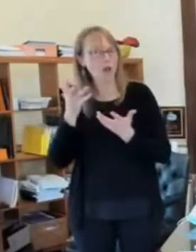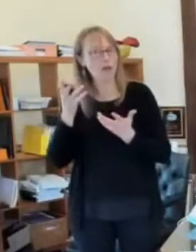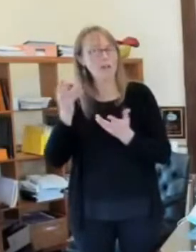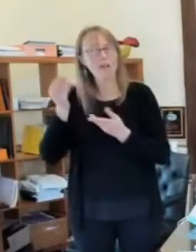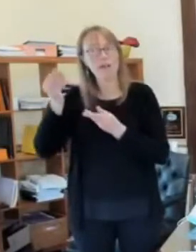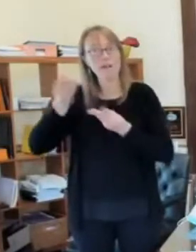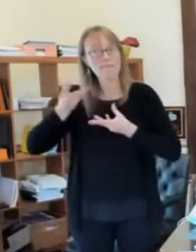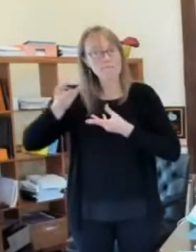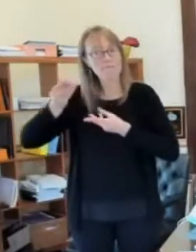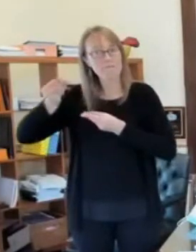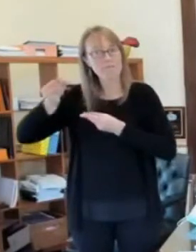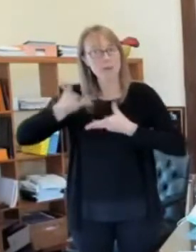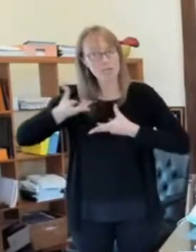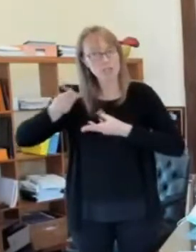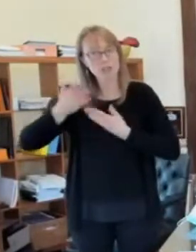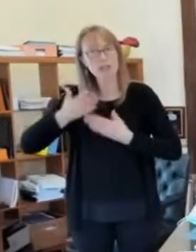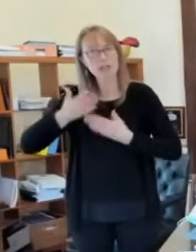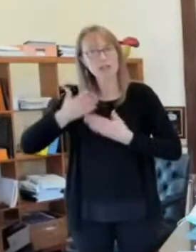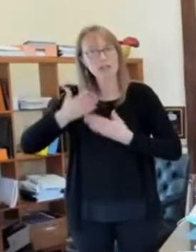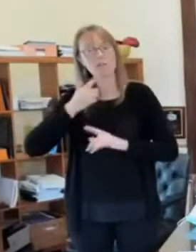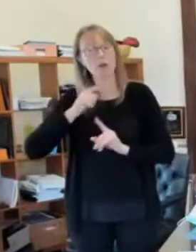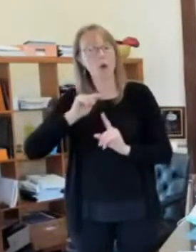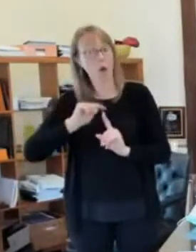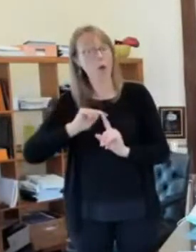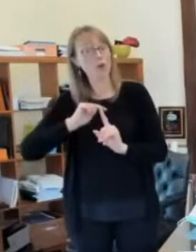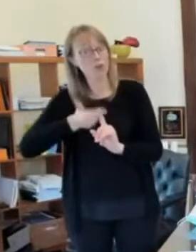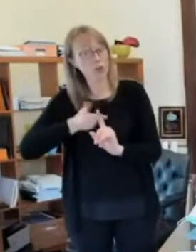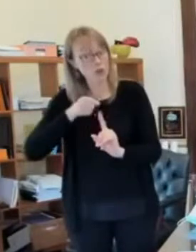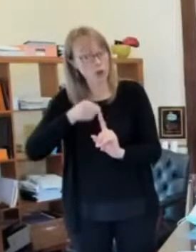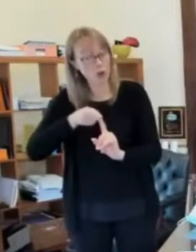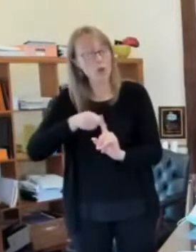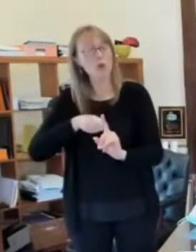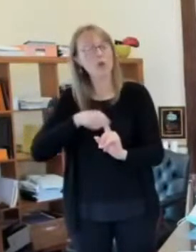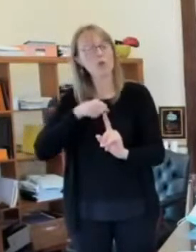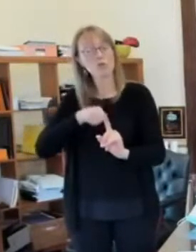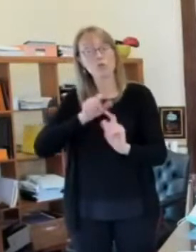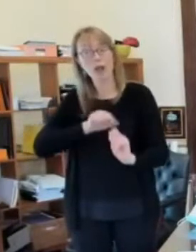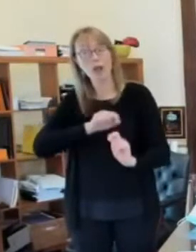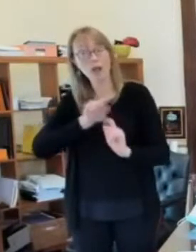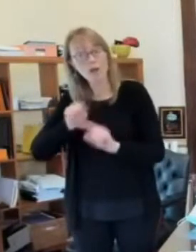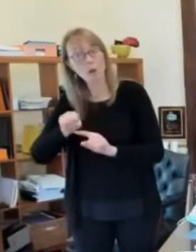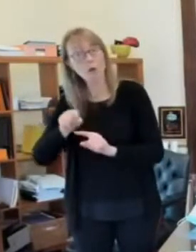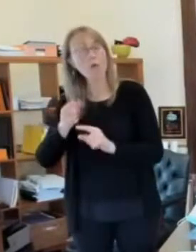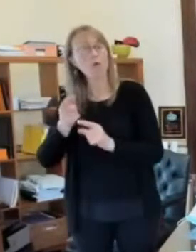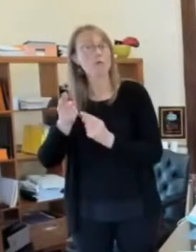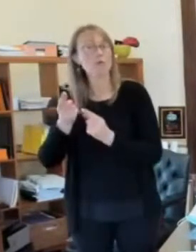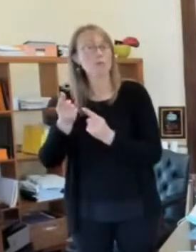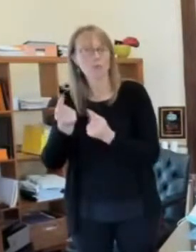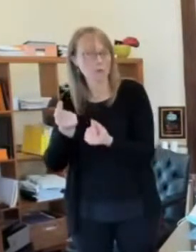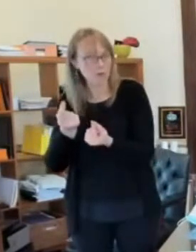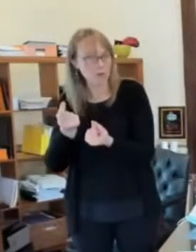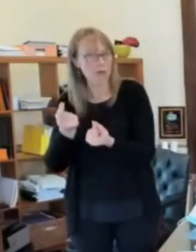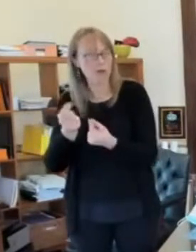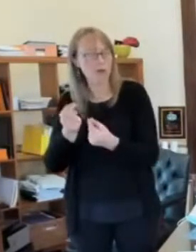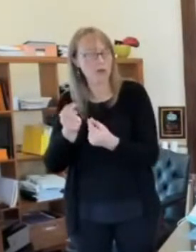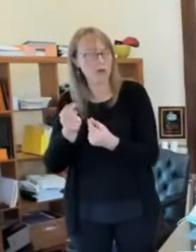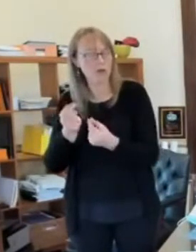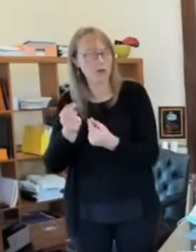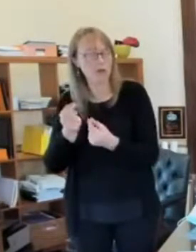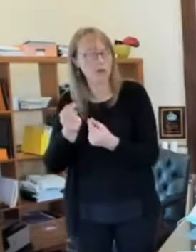your tier is up, it's your turn. So it's a way to stay on top of your tier. And